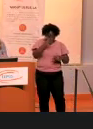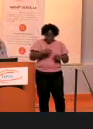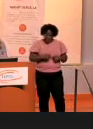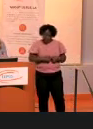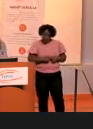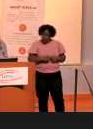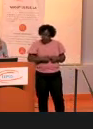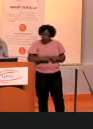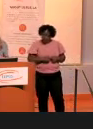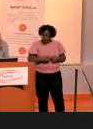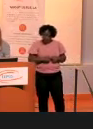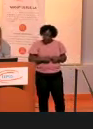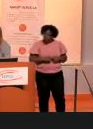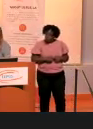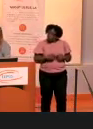non-nephritis indications.